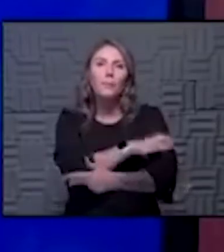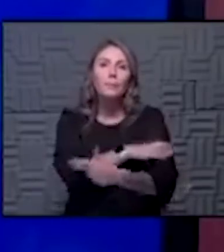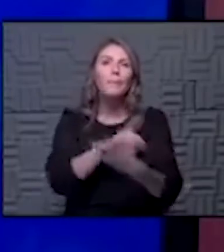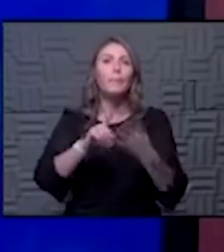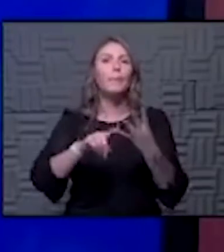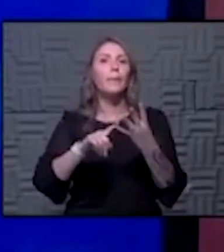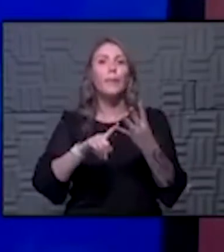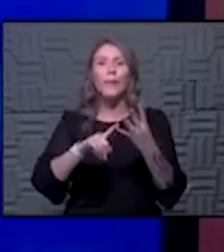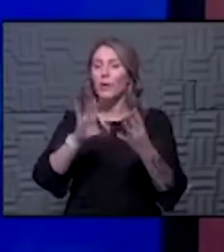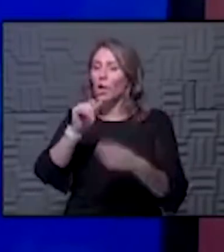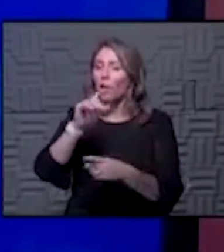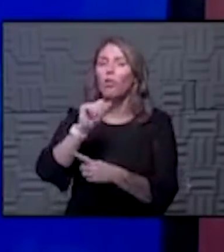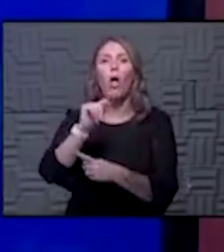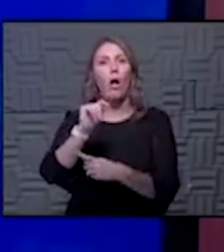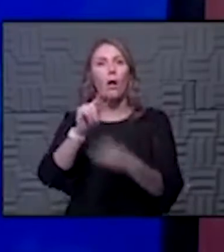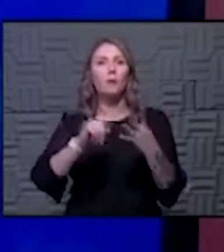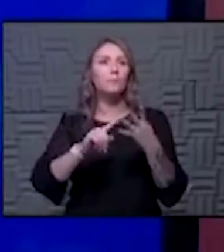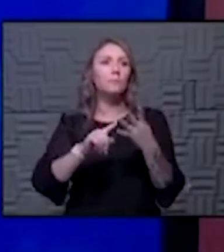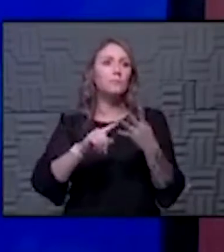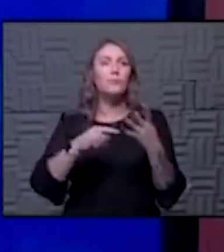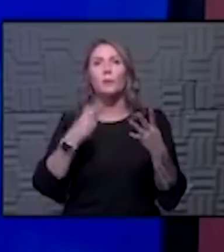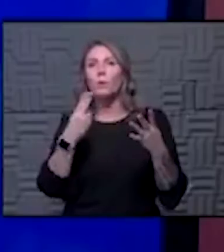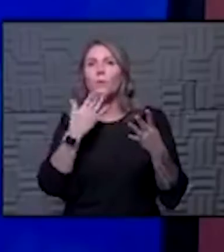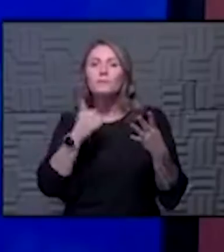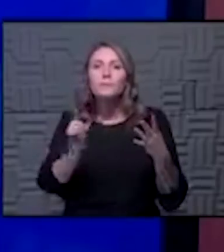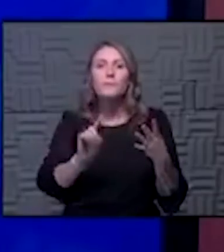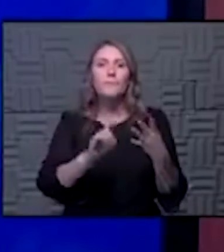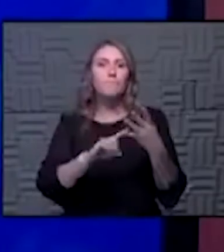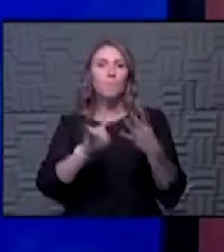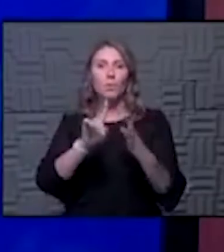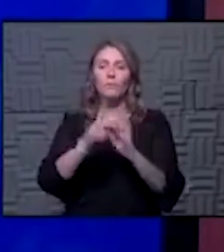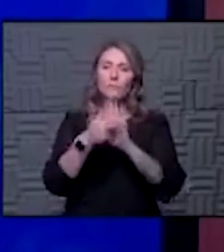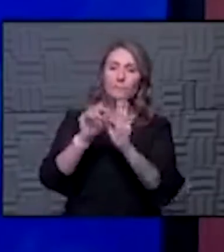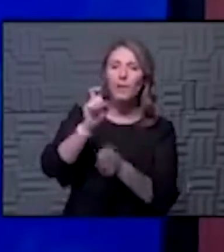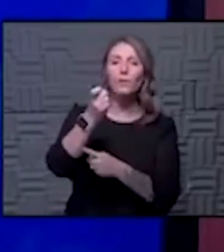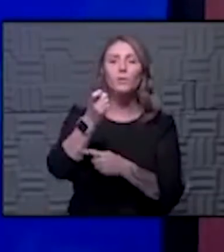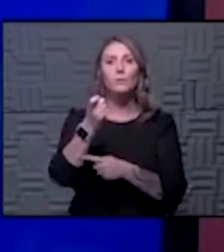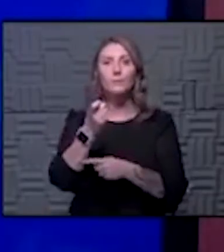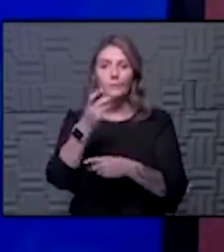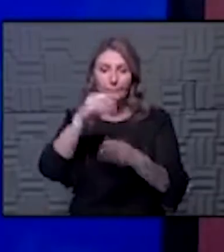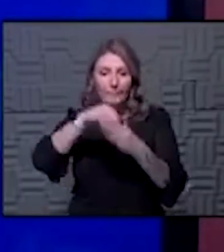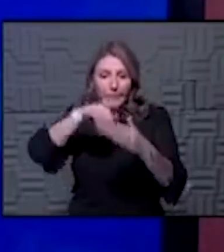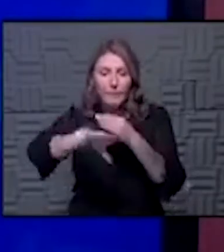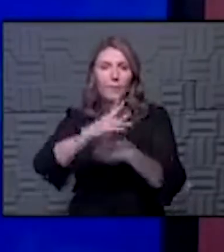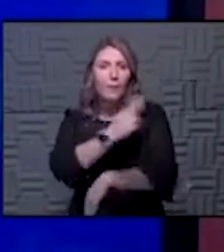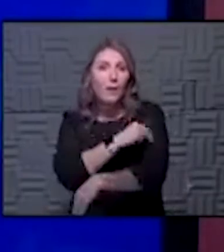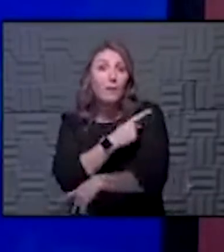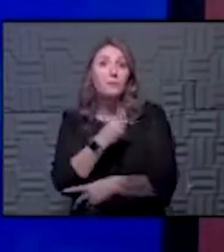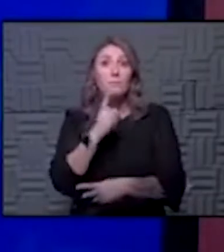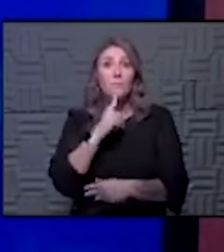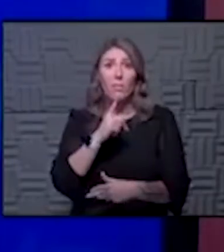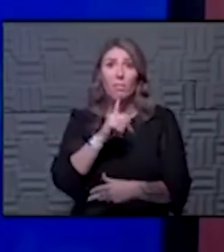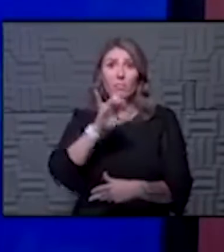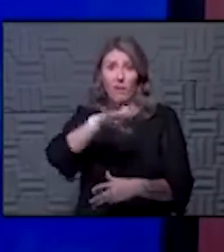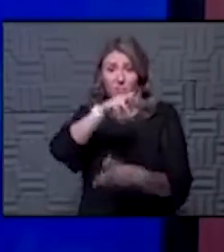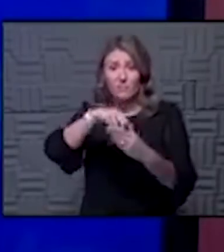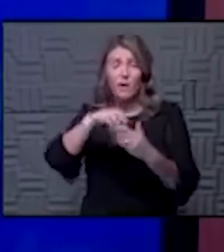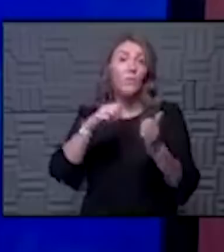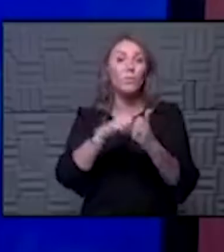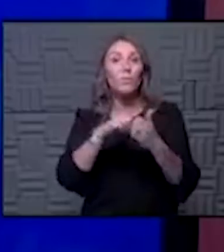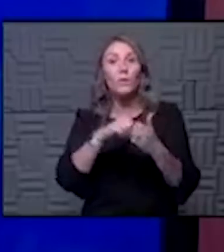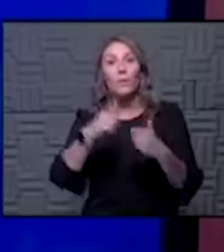hyperlipidemia, diabetes, mild even in their forms, but diagnoses that you come into the hospital with do count in that chronic condition. So these are really